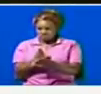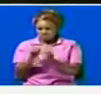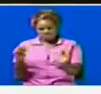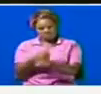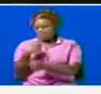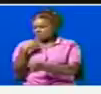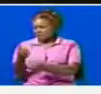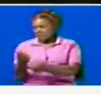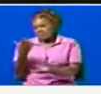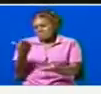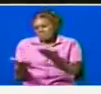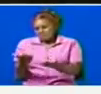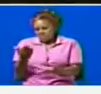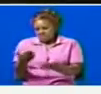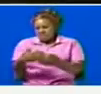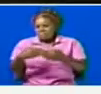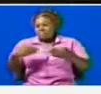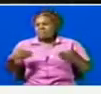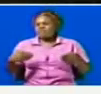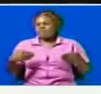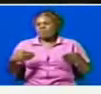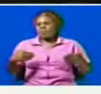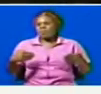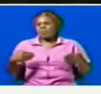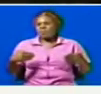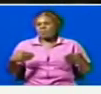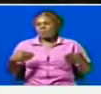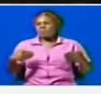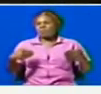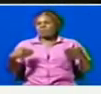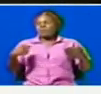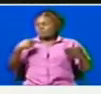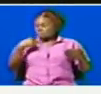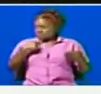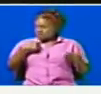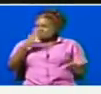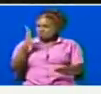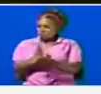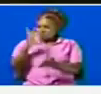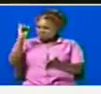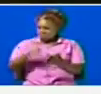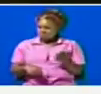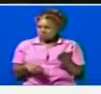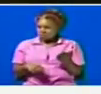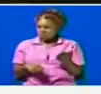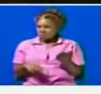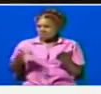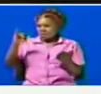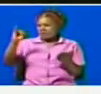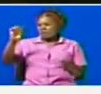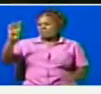cannot tell. But perhaps even before, maybe what Betty, I can confirm, that might have informed the